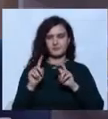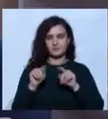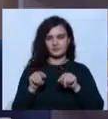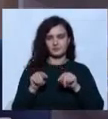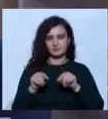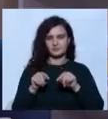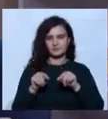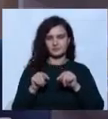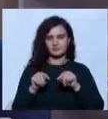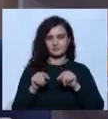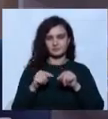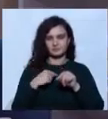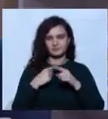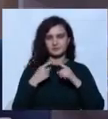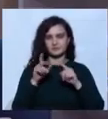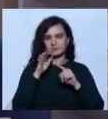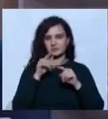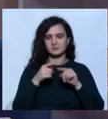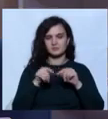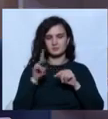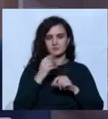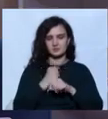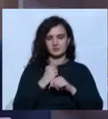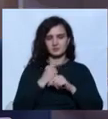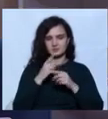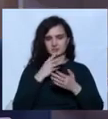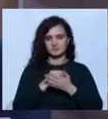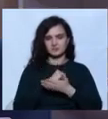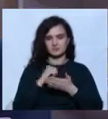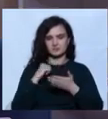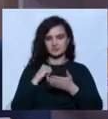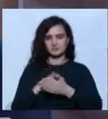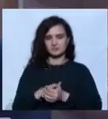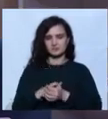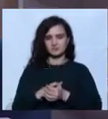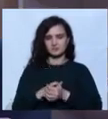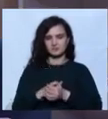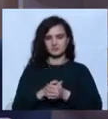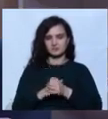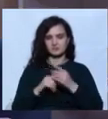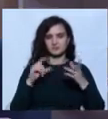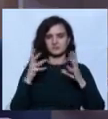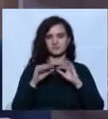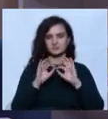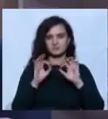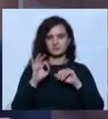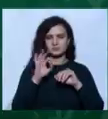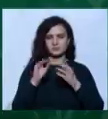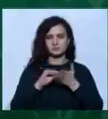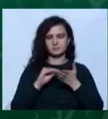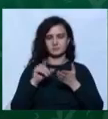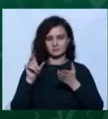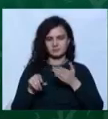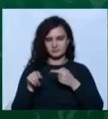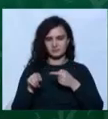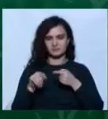explore, but we're just about out of time, so you have to do that on your own. Now, to review, we talked about our author,